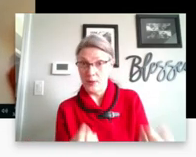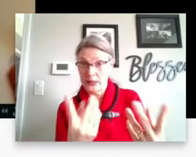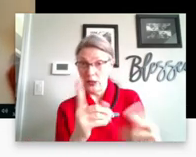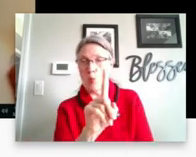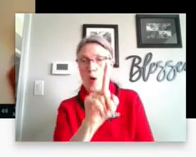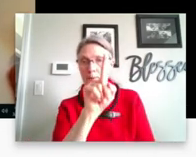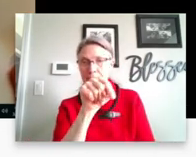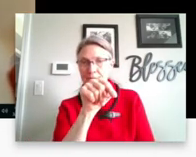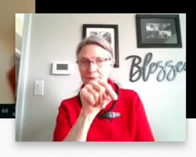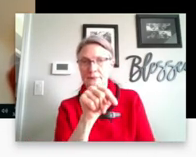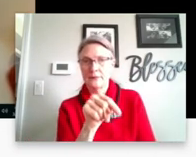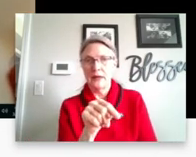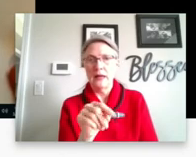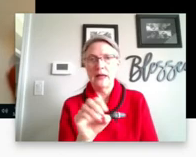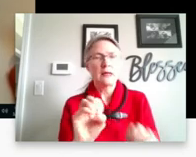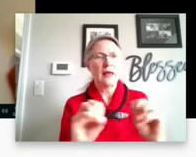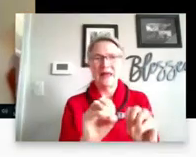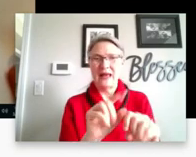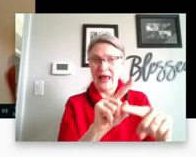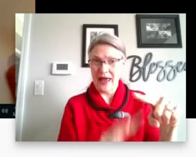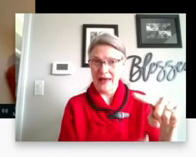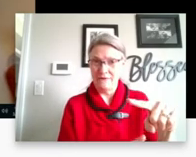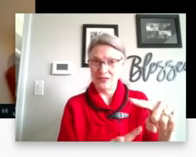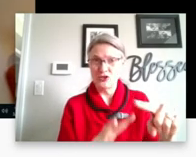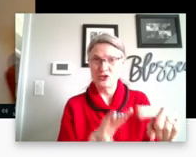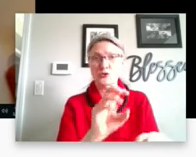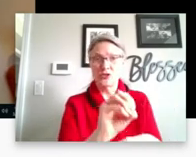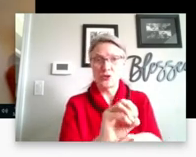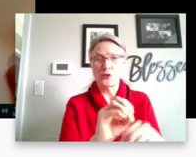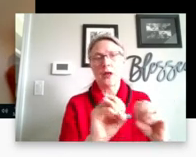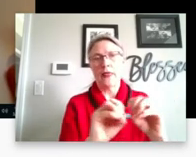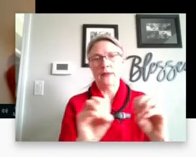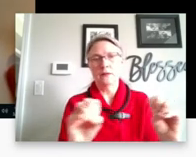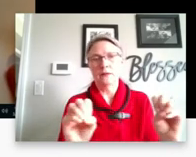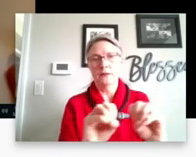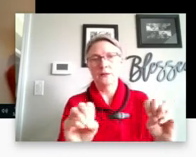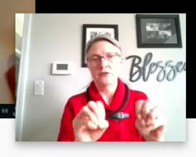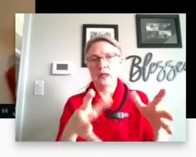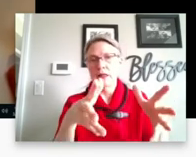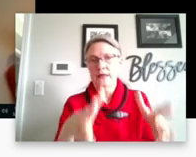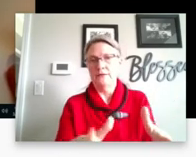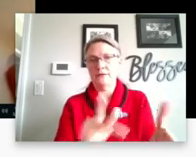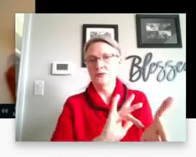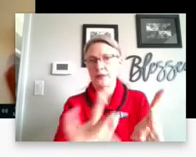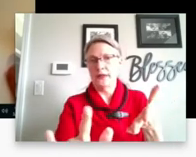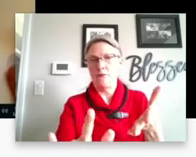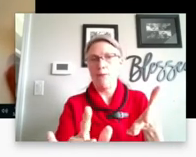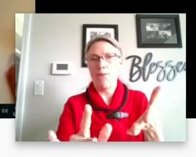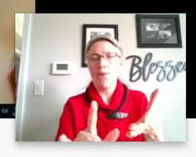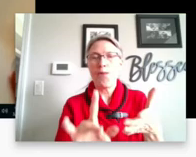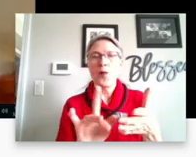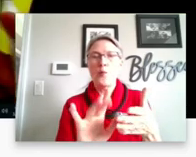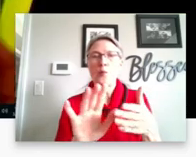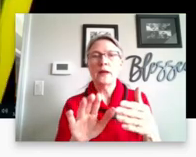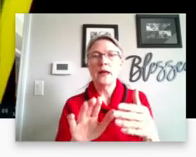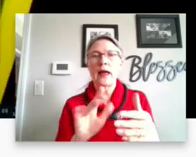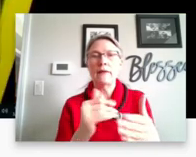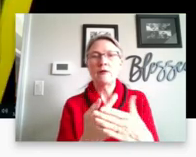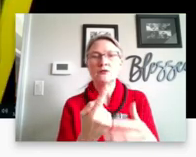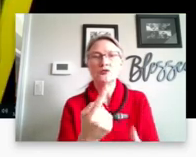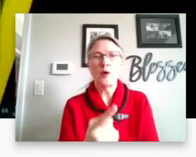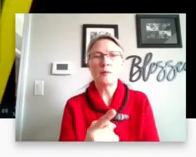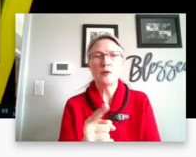mark and nothing at 0 or 1/2 inch or 0 inches, right? So I can leave those completely blank. And then when I get to that 1 inch, I have 1 tally mark.